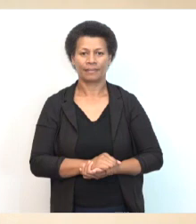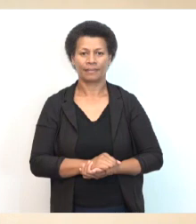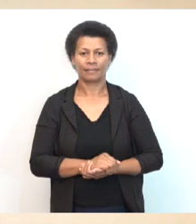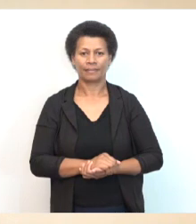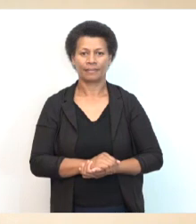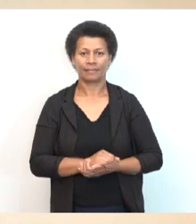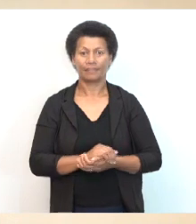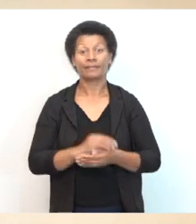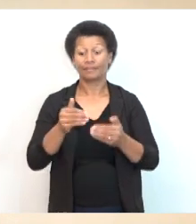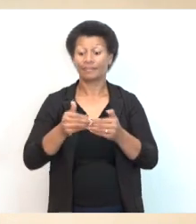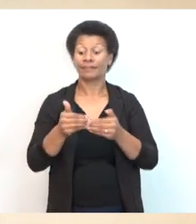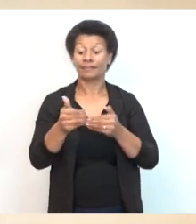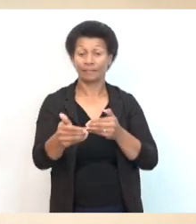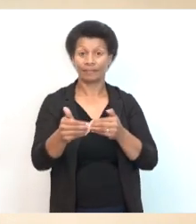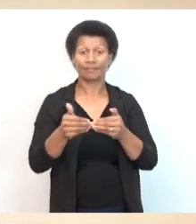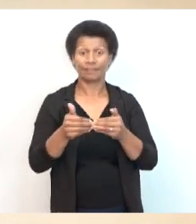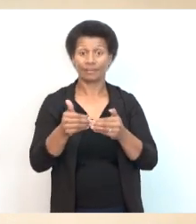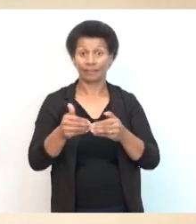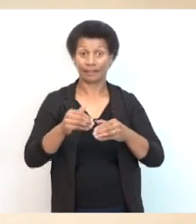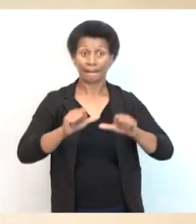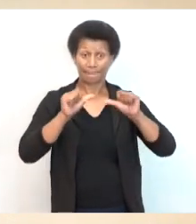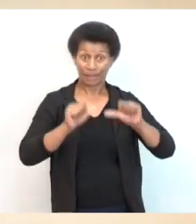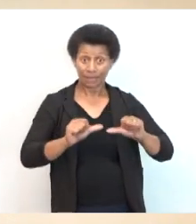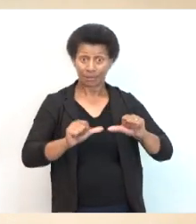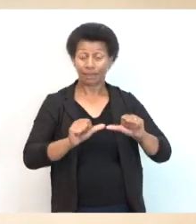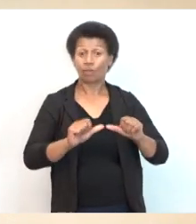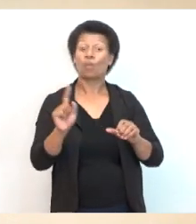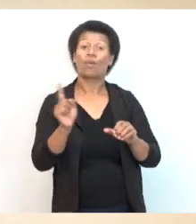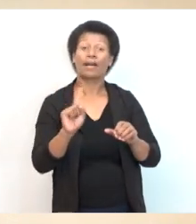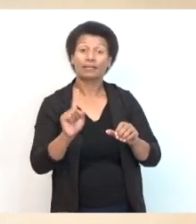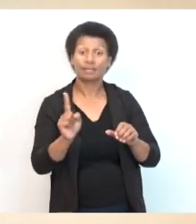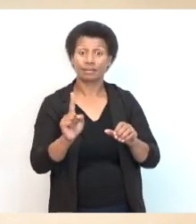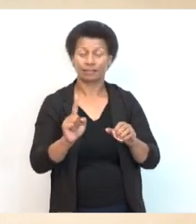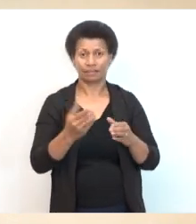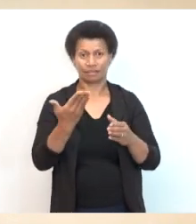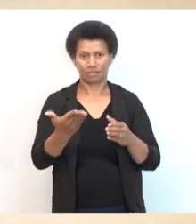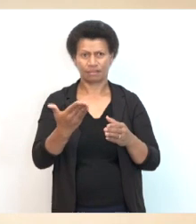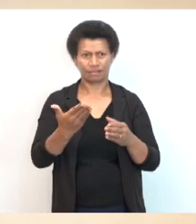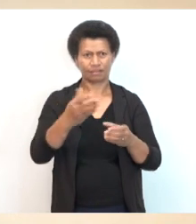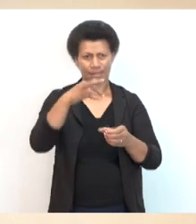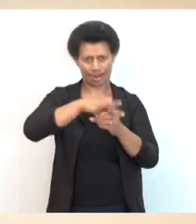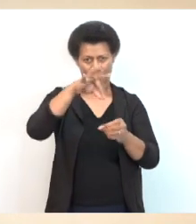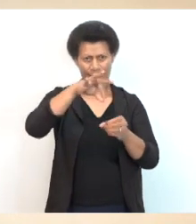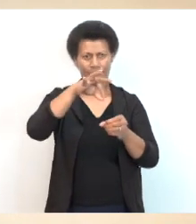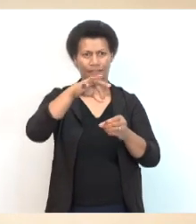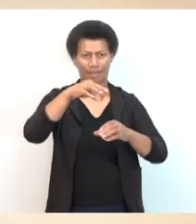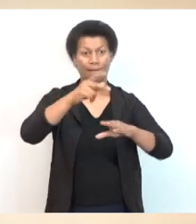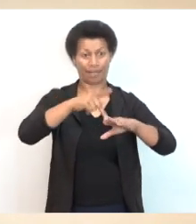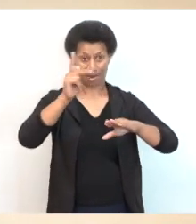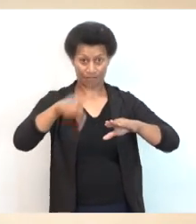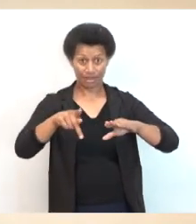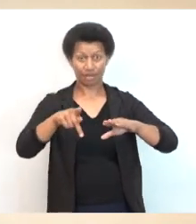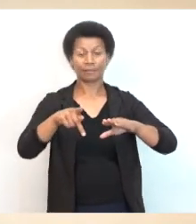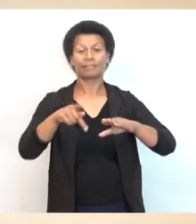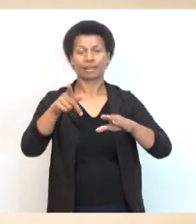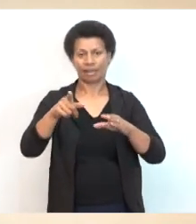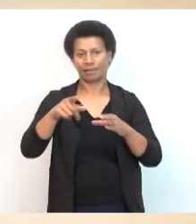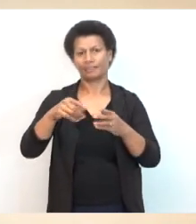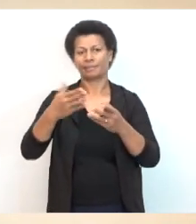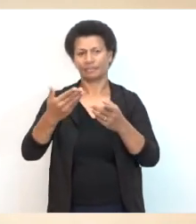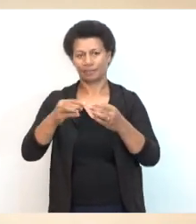Further, the President is elected from Parliament. He or she would be nominated by the Prime Minister or the Leader of the Oppositions, and